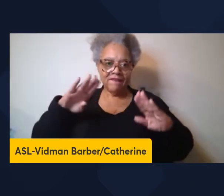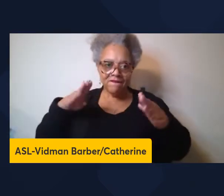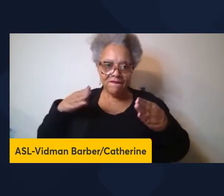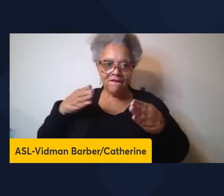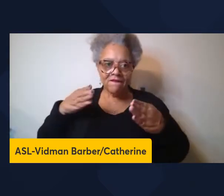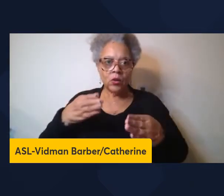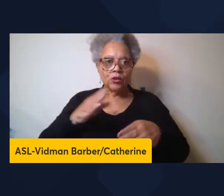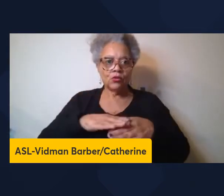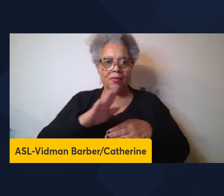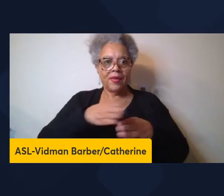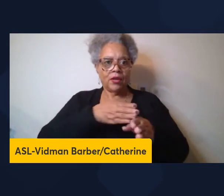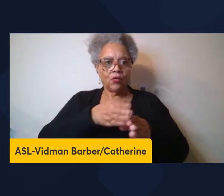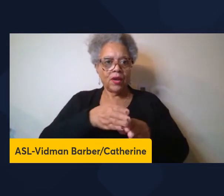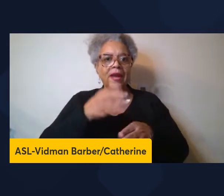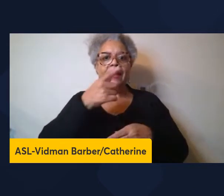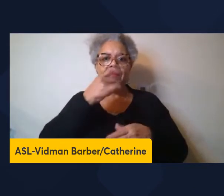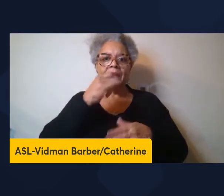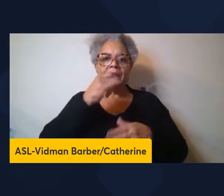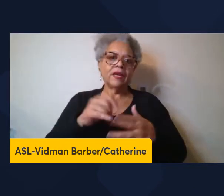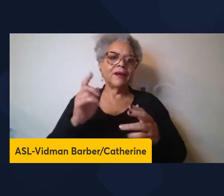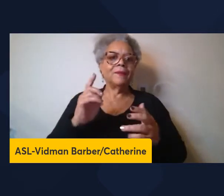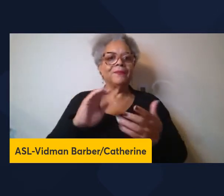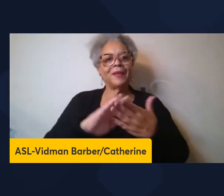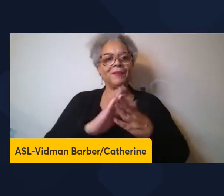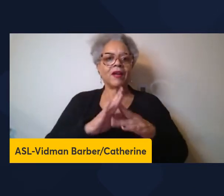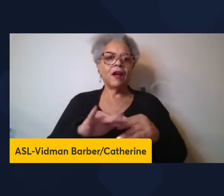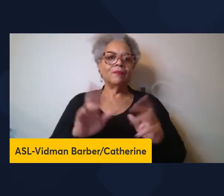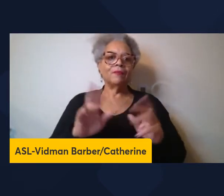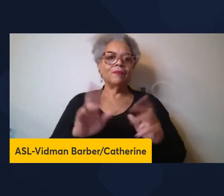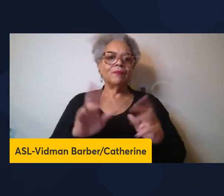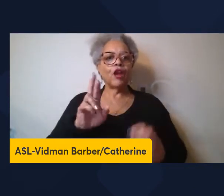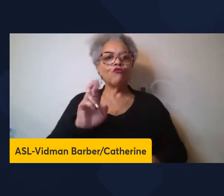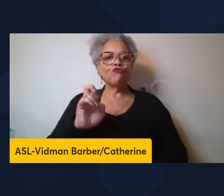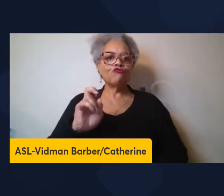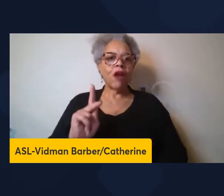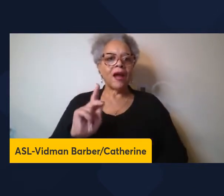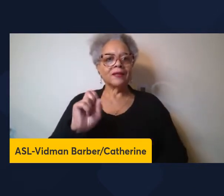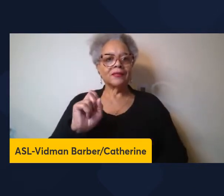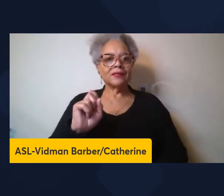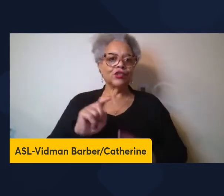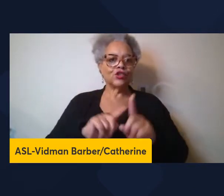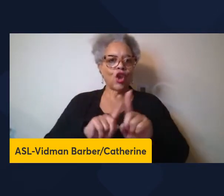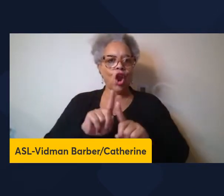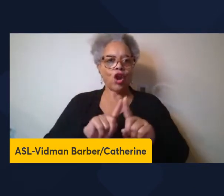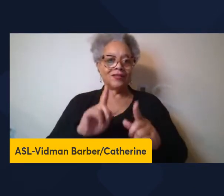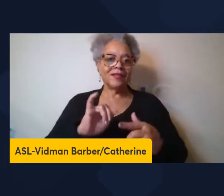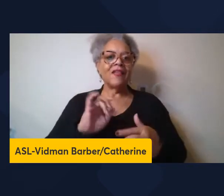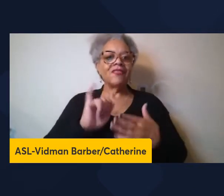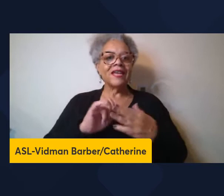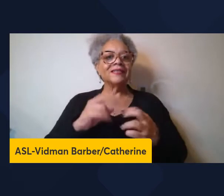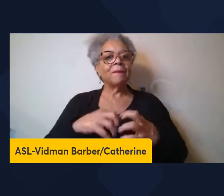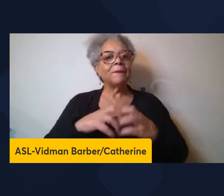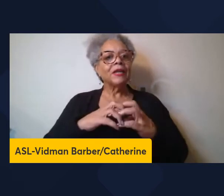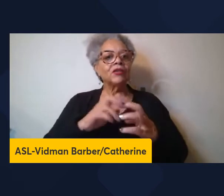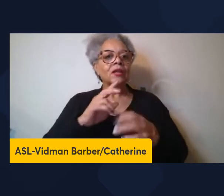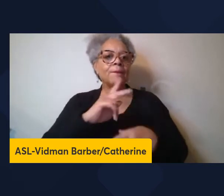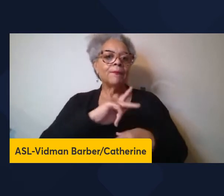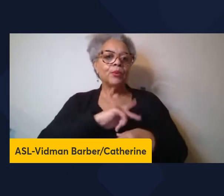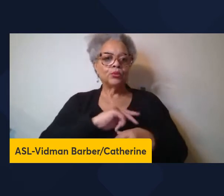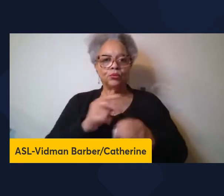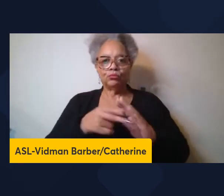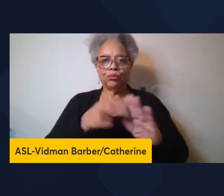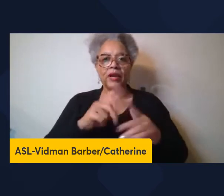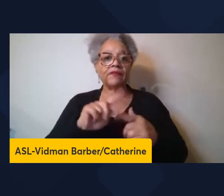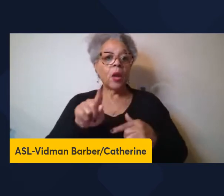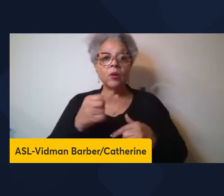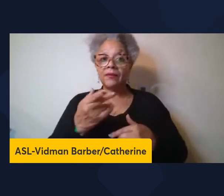and they become sort of rock stars in that area. That's building a personal brand. The only thing that has changed is